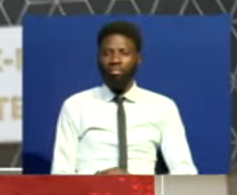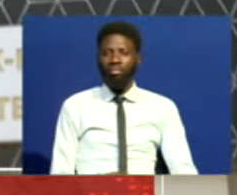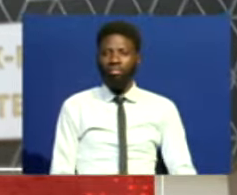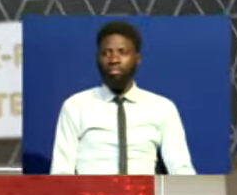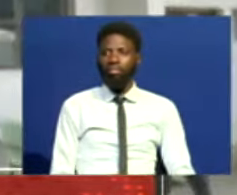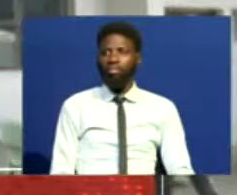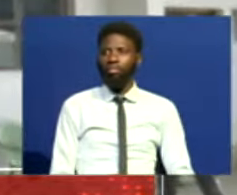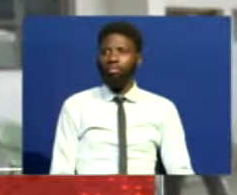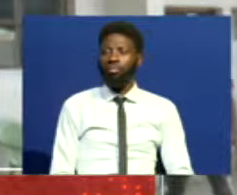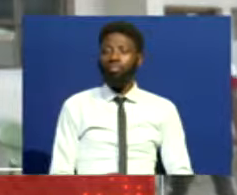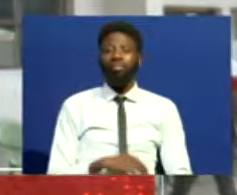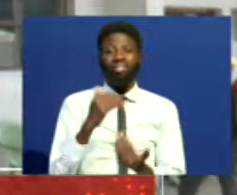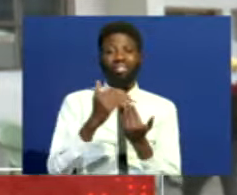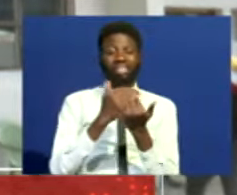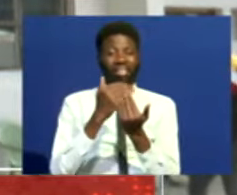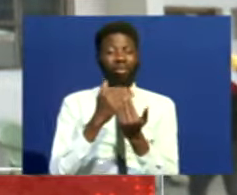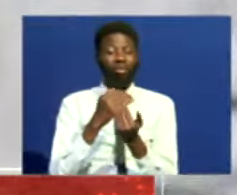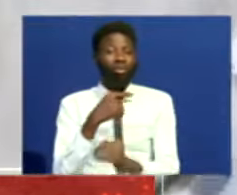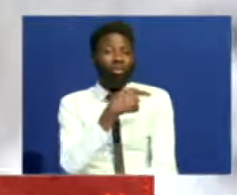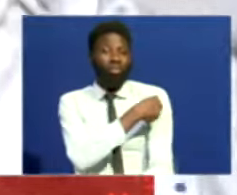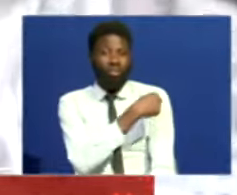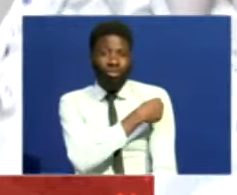At Care Hospital, Nairobi,